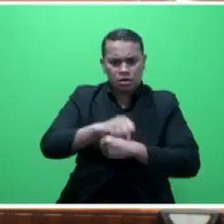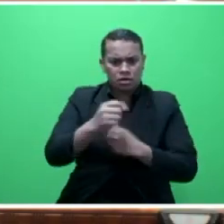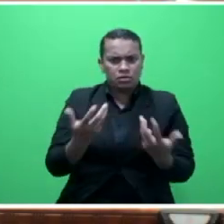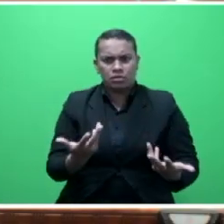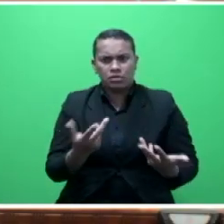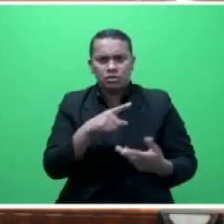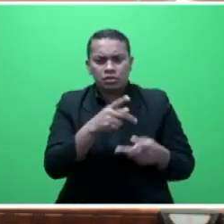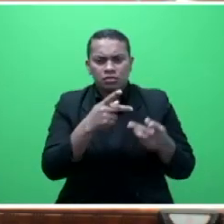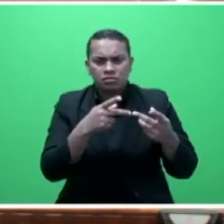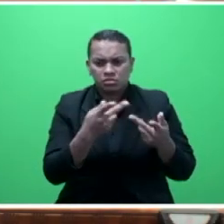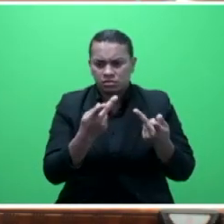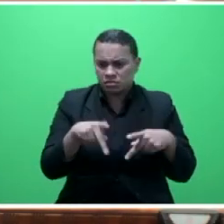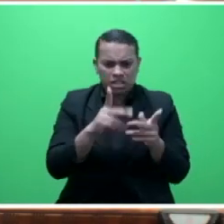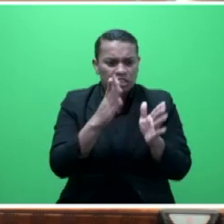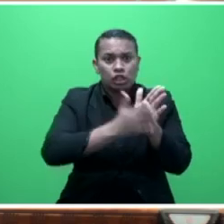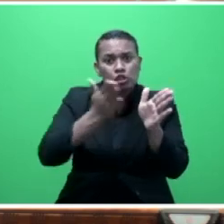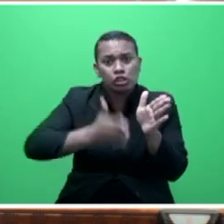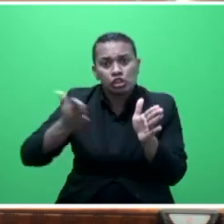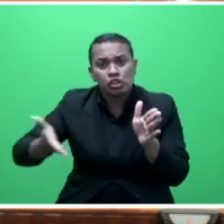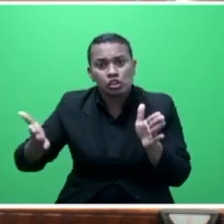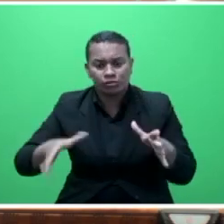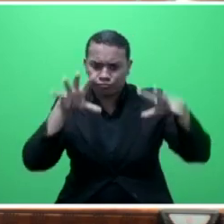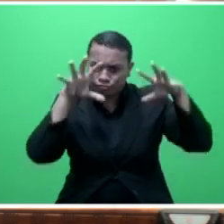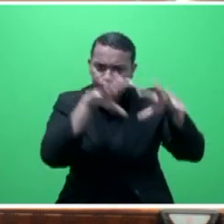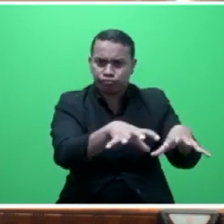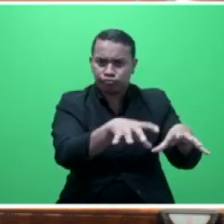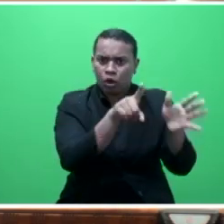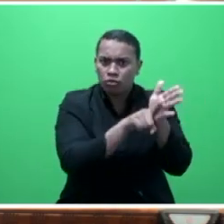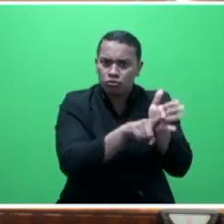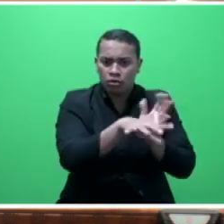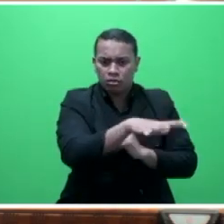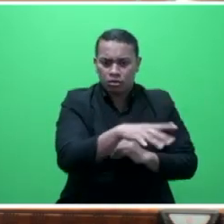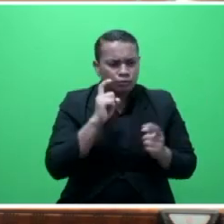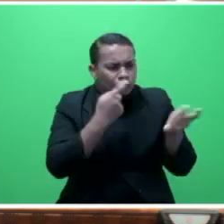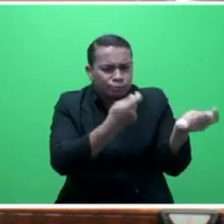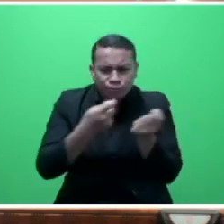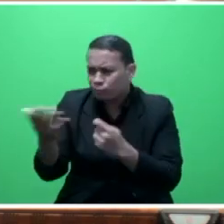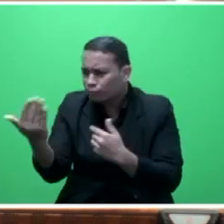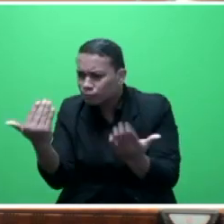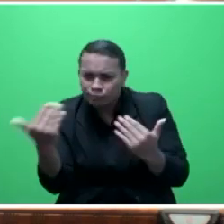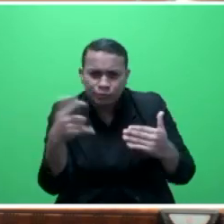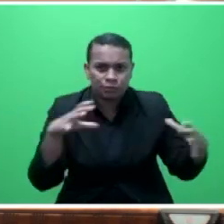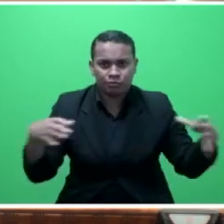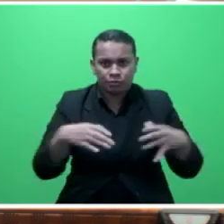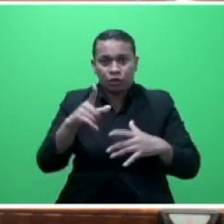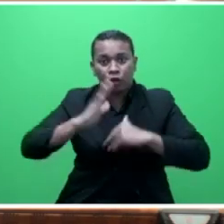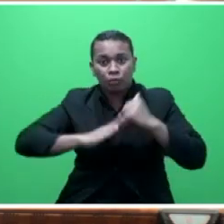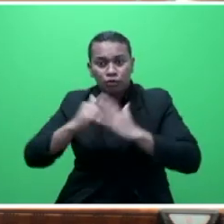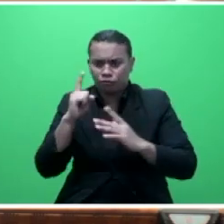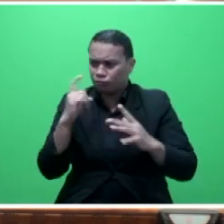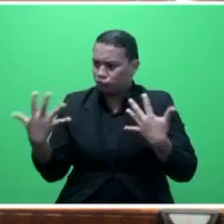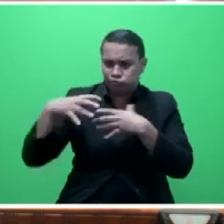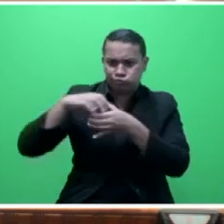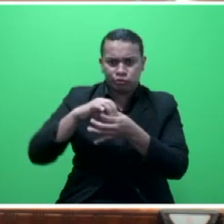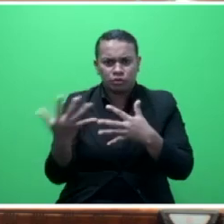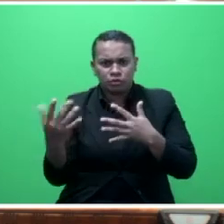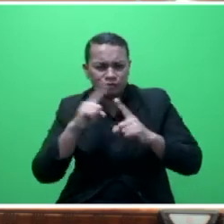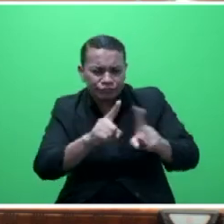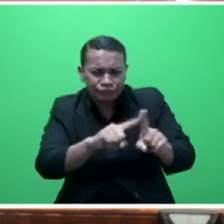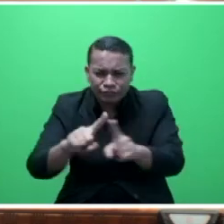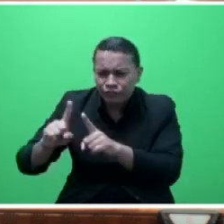IFC, to lay the groundwork for tailor-made manufacturing facility which can be adapted to suit a variety of manufacturing